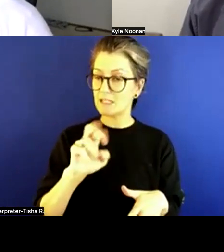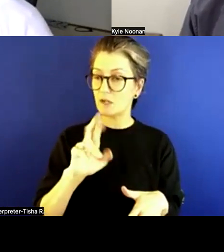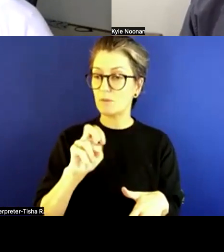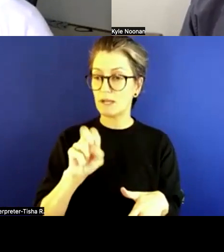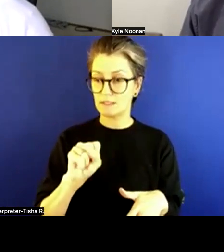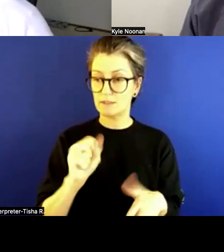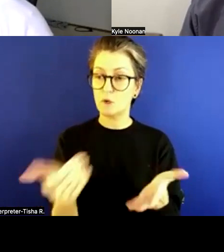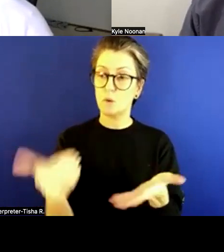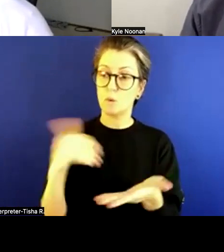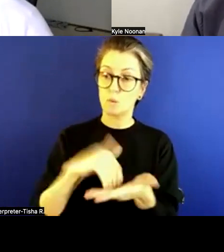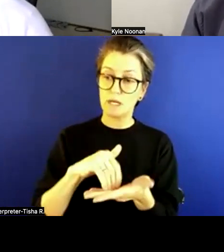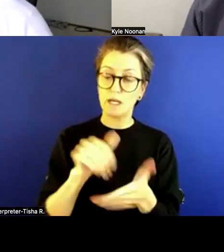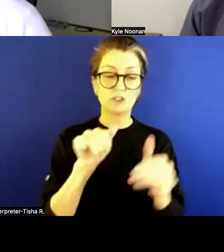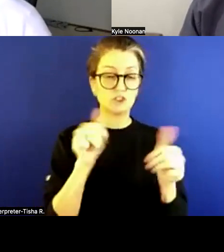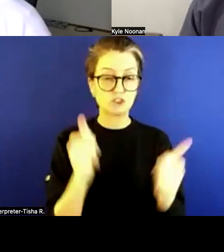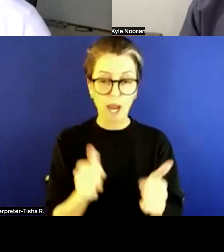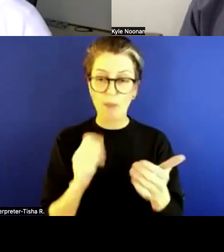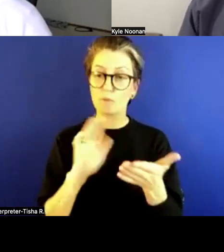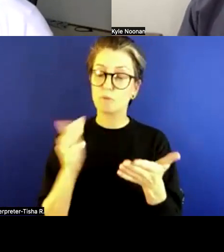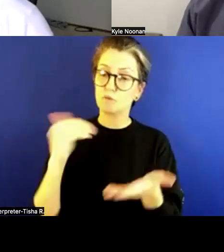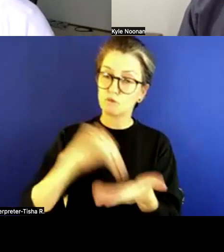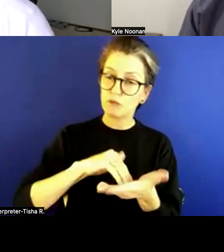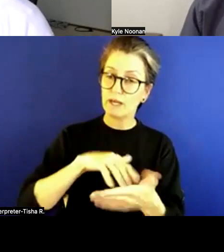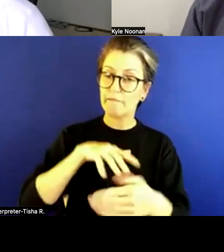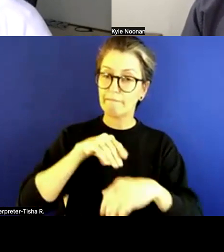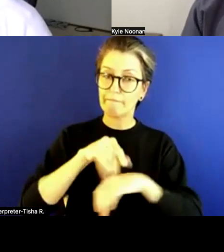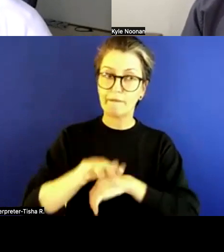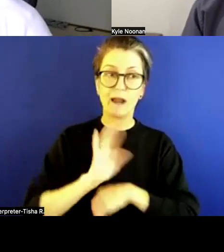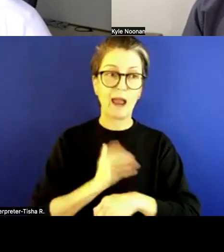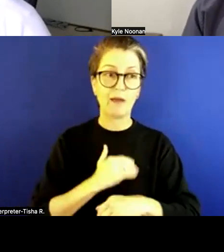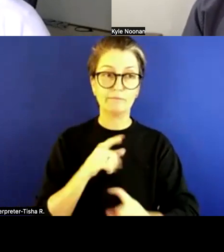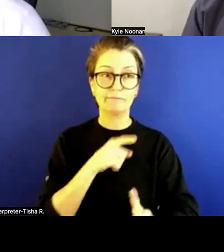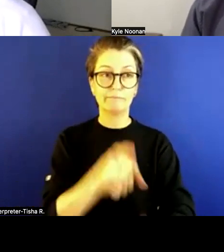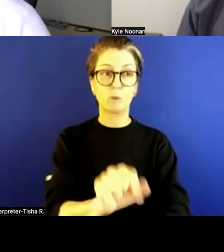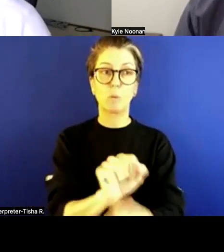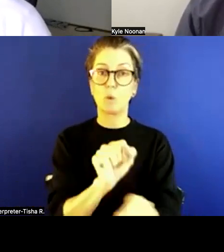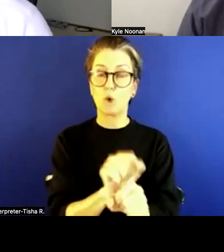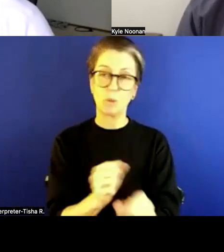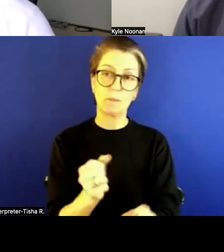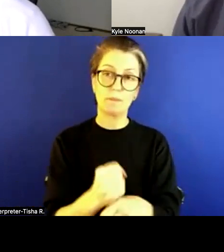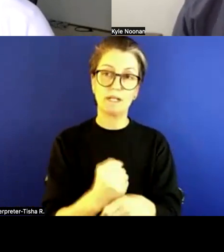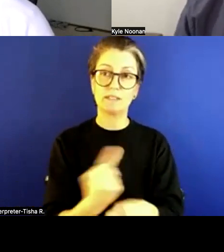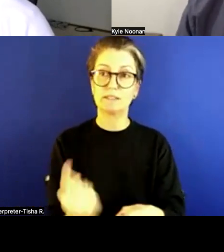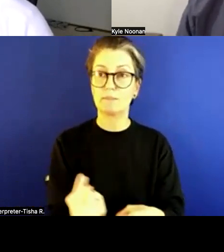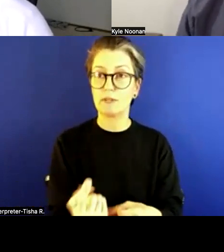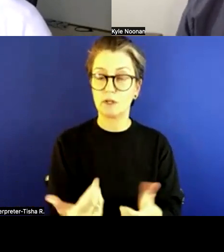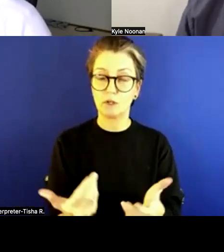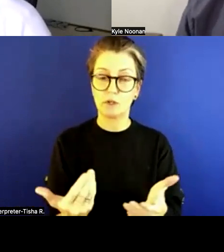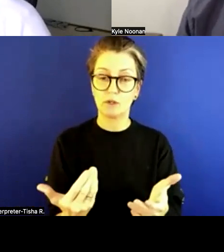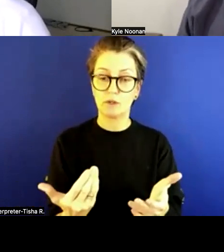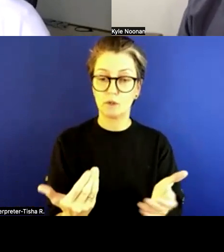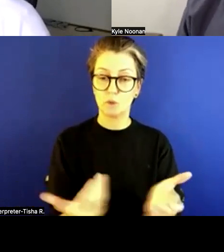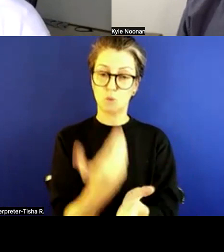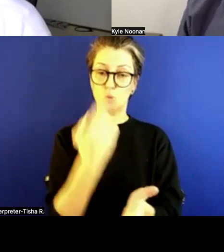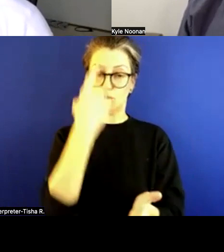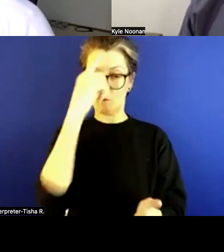reshape our trajectory and kind of create something new for ourselves and reclaim our own